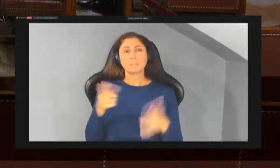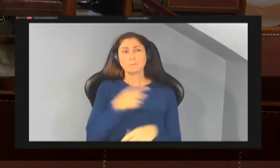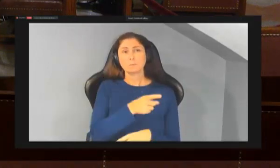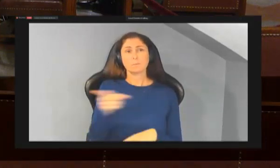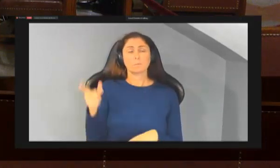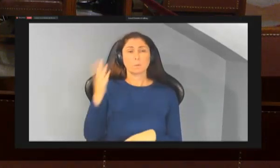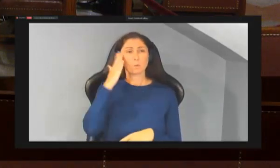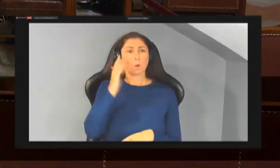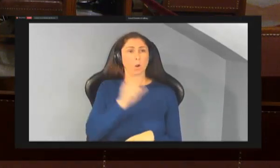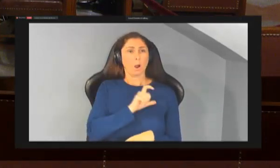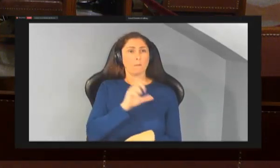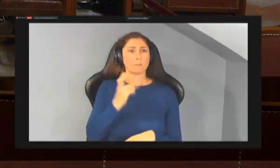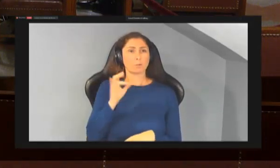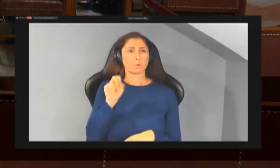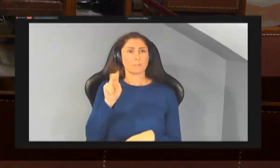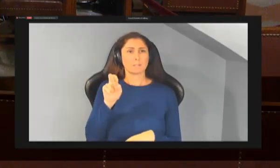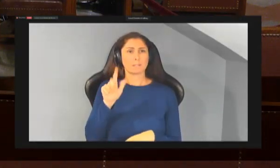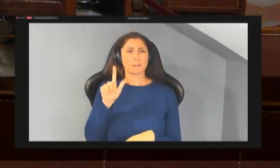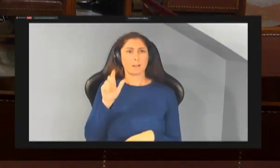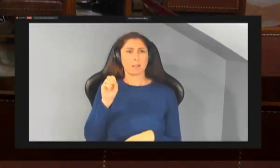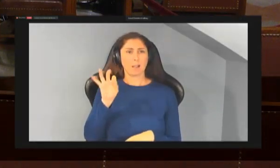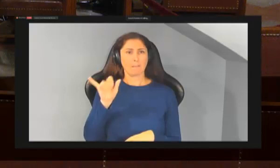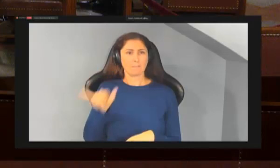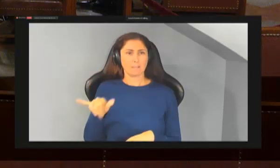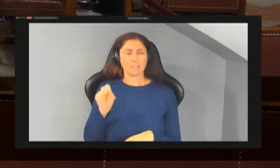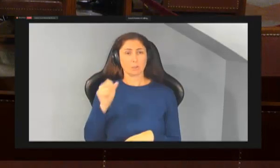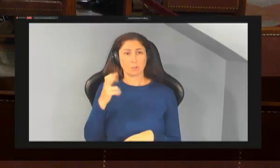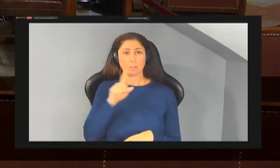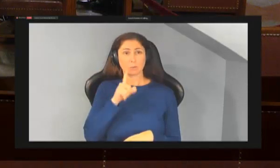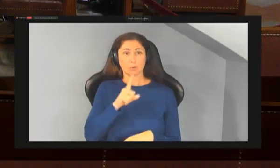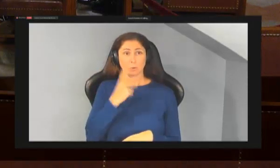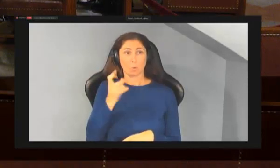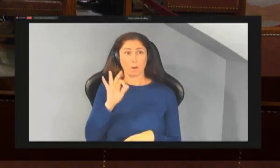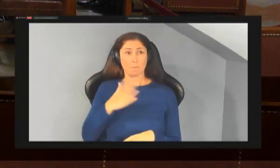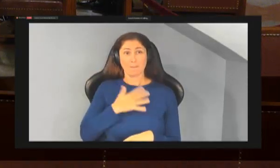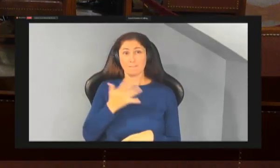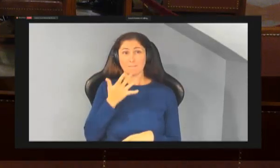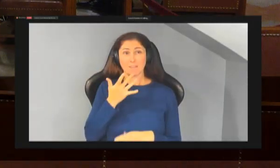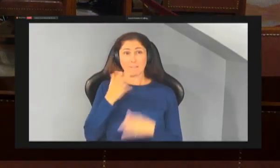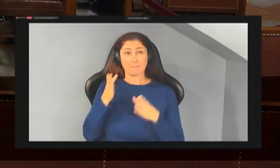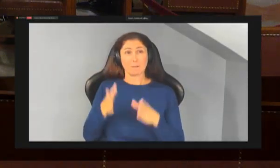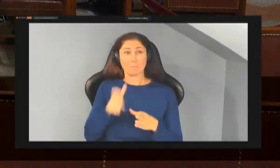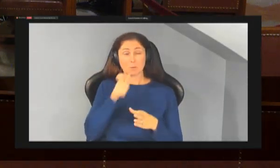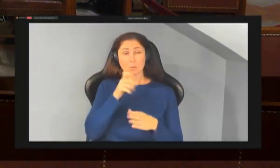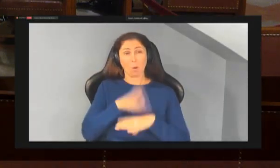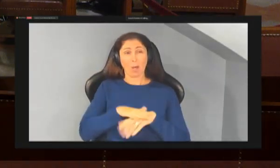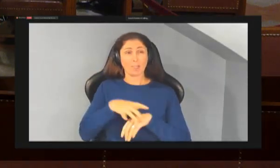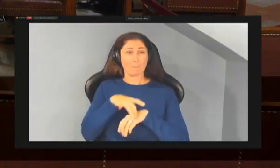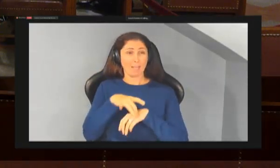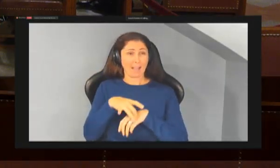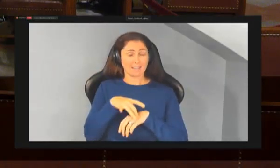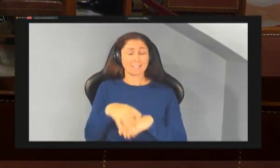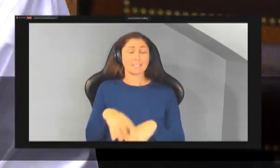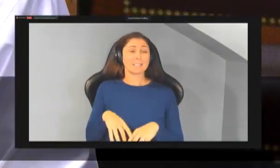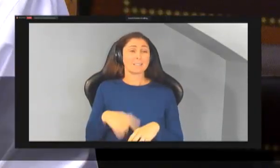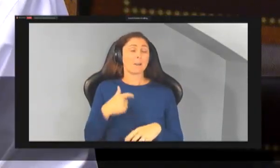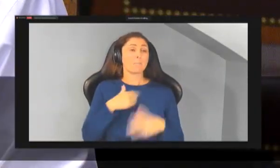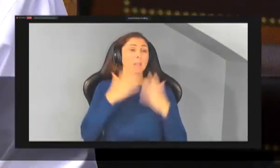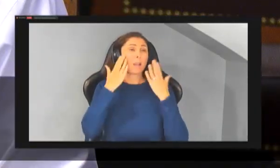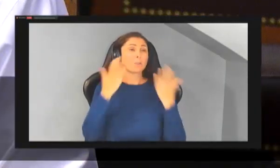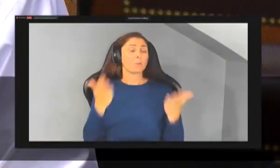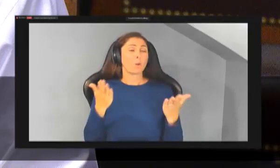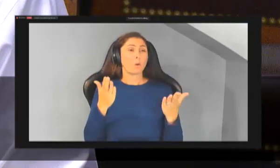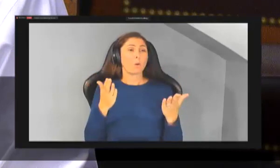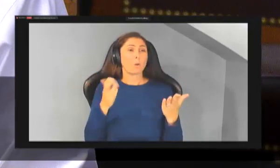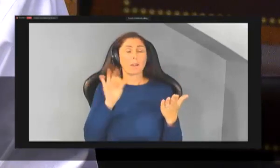Christine Luffy. Christine Luffy is truly one of my most favorite people that are on the planet. I don't know that I've ever